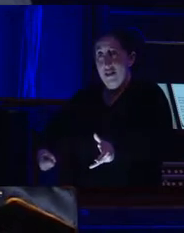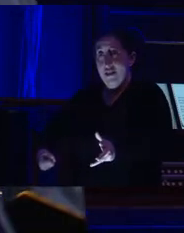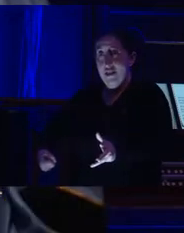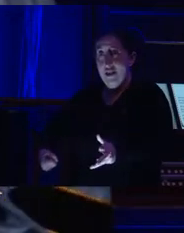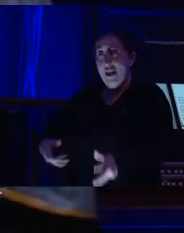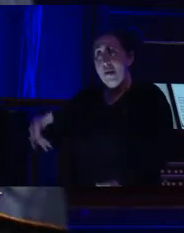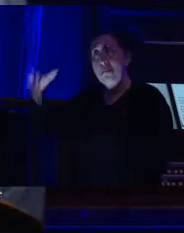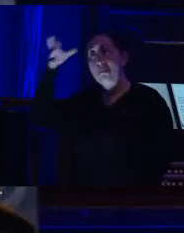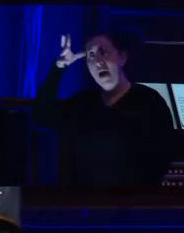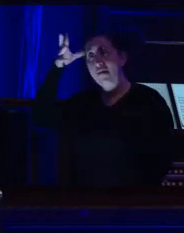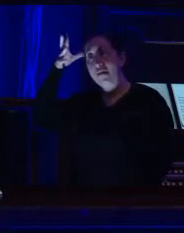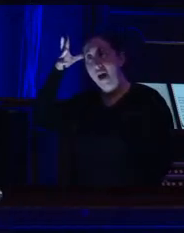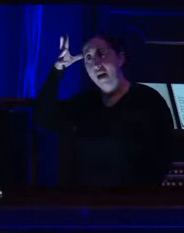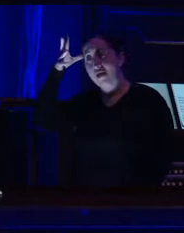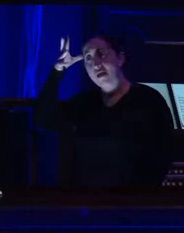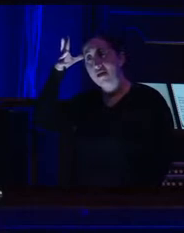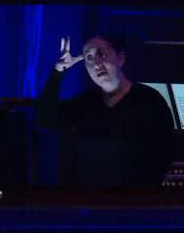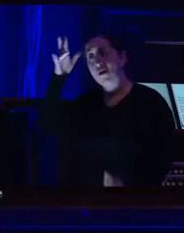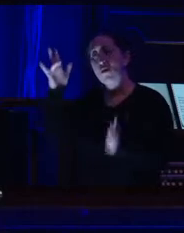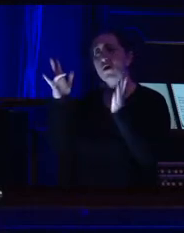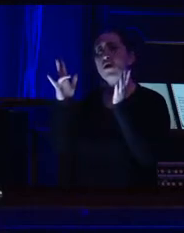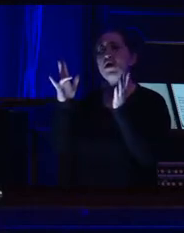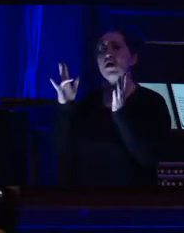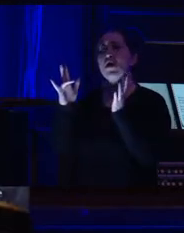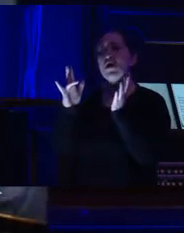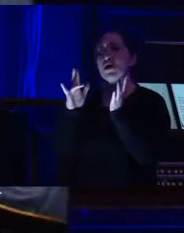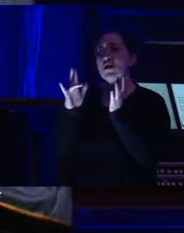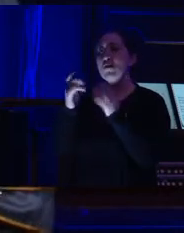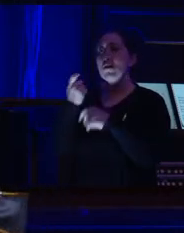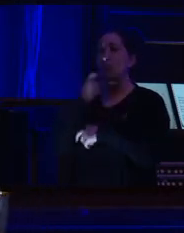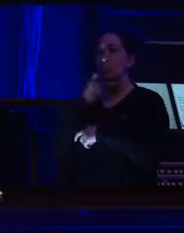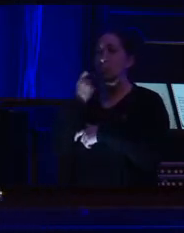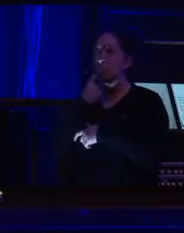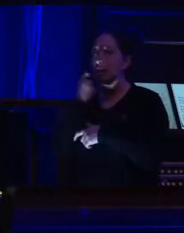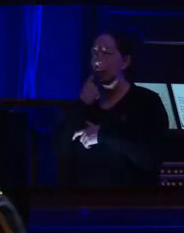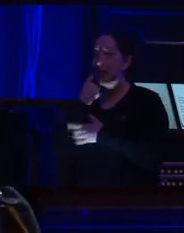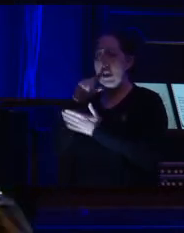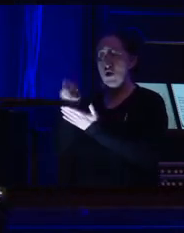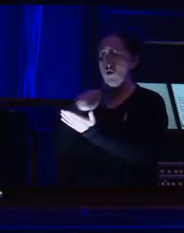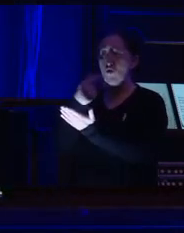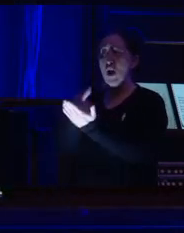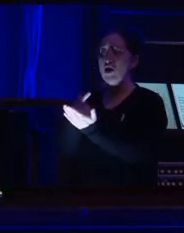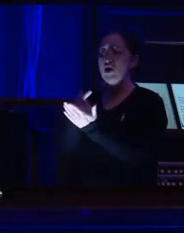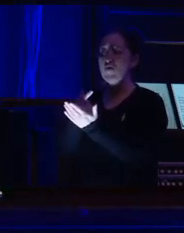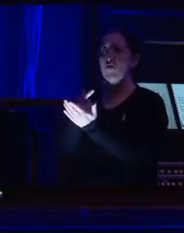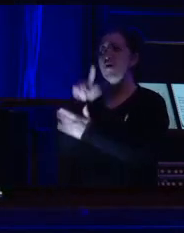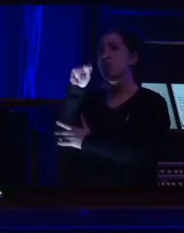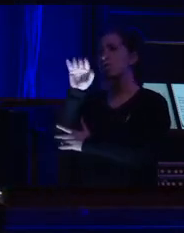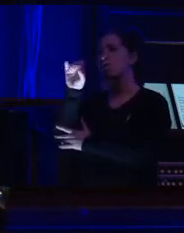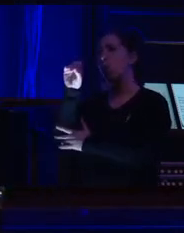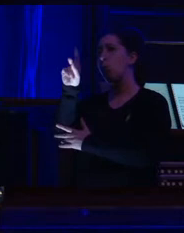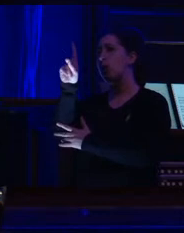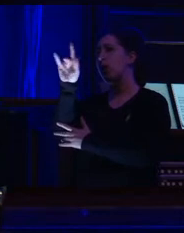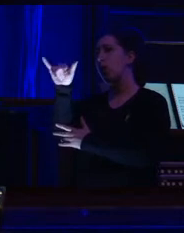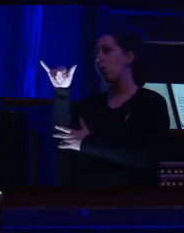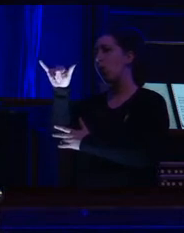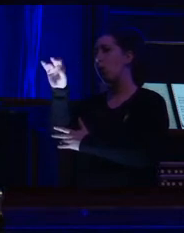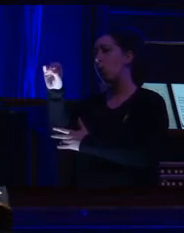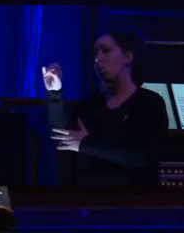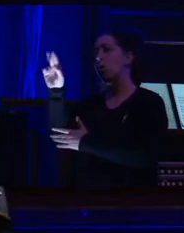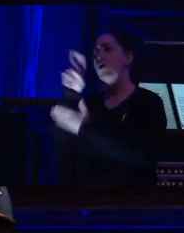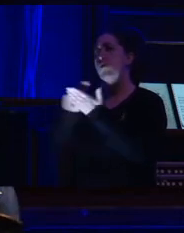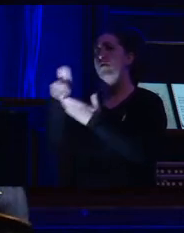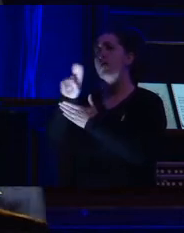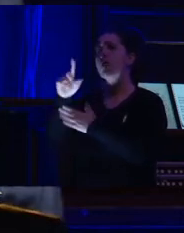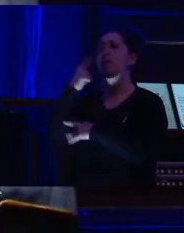My father, Takashi, was a freshly minted PhD graduate, graduating from Tokyo University and then receiving